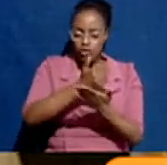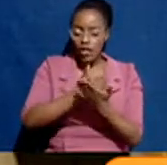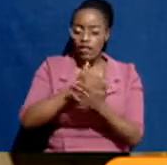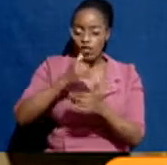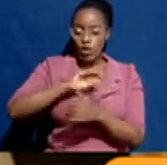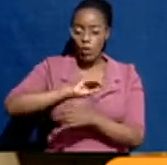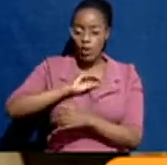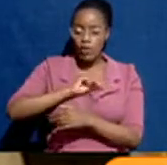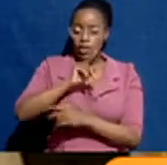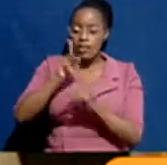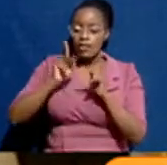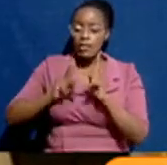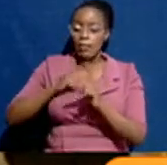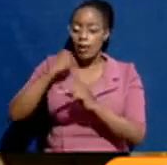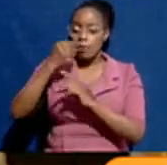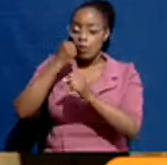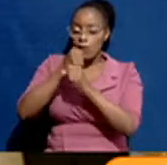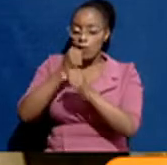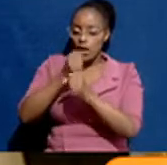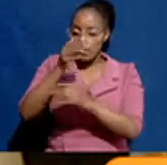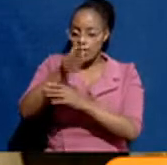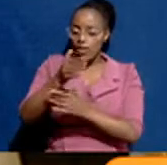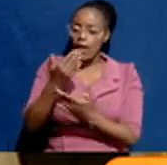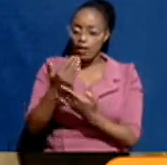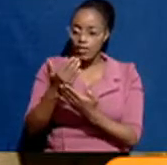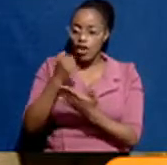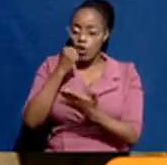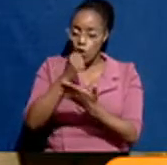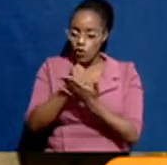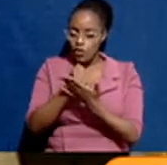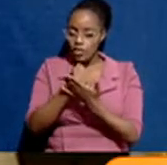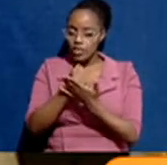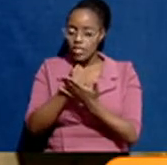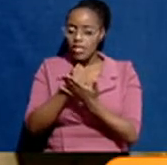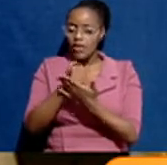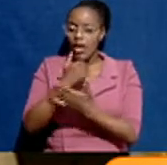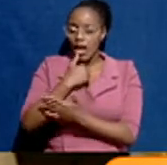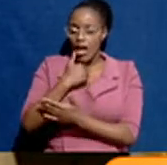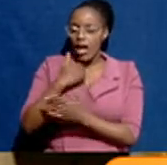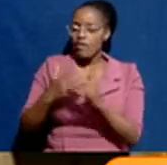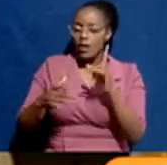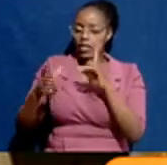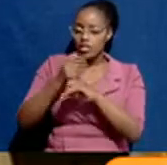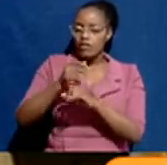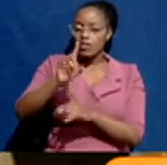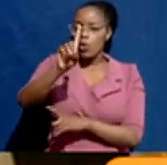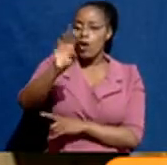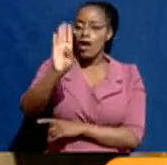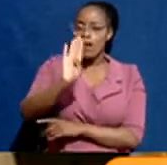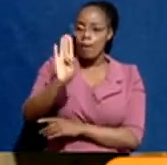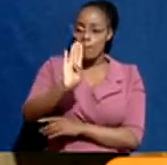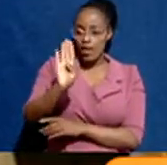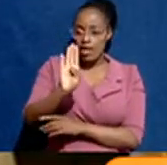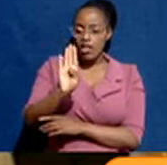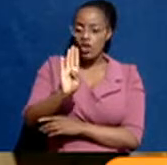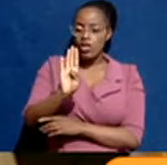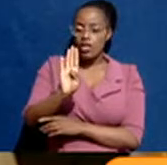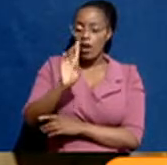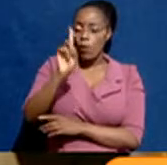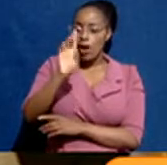few months I've been in office, I've been able to hit a mark of 1 billion.